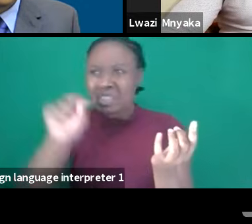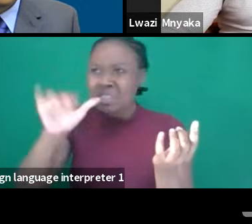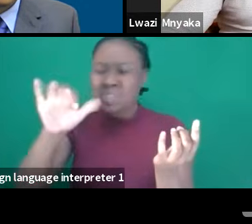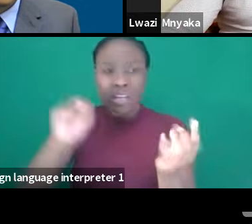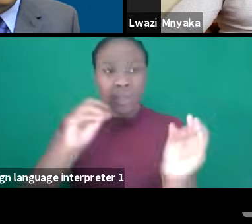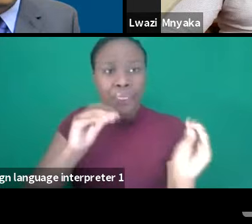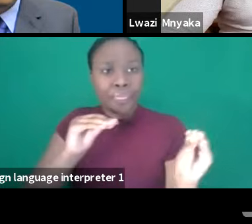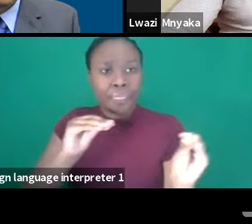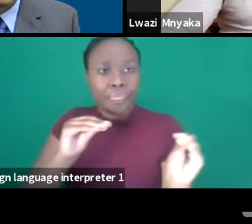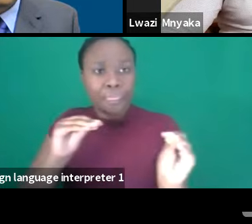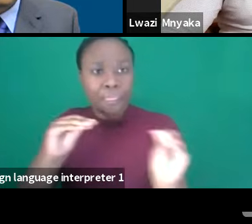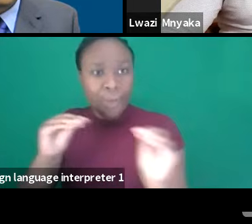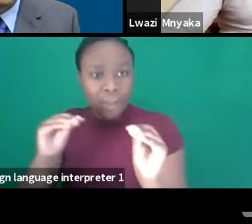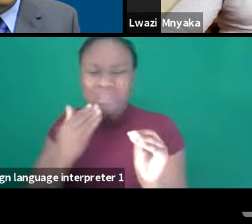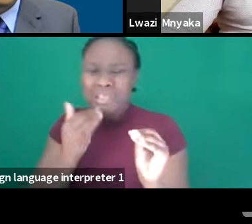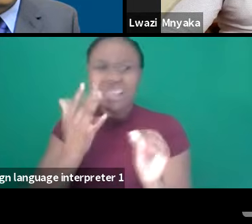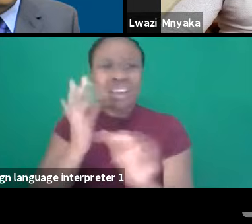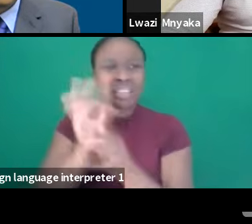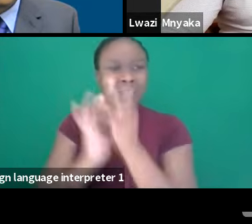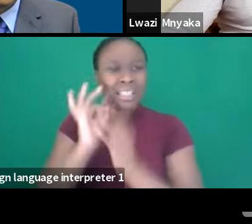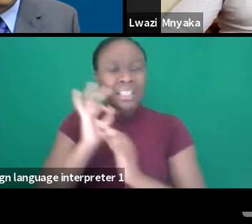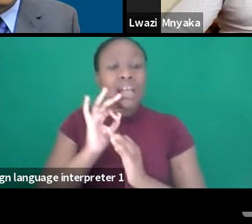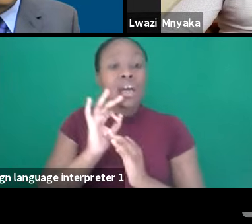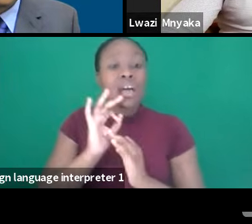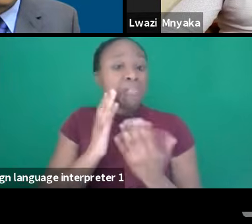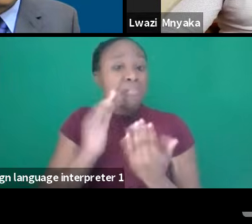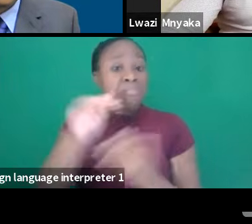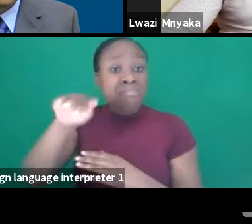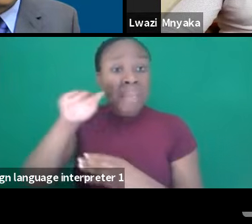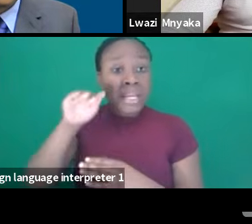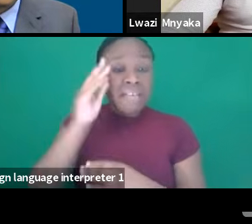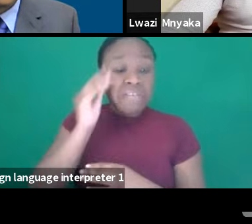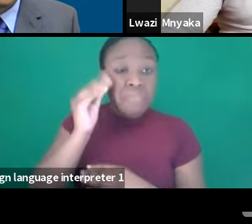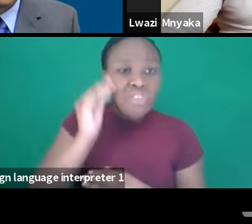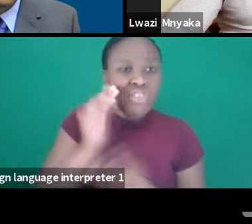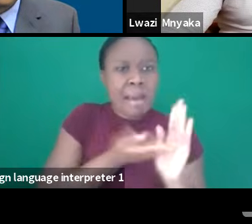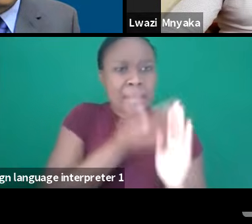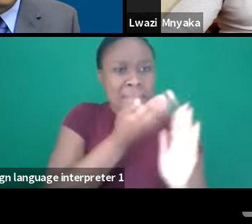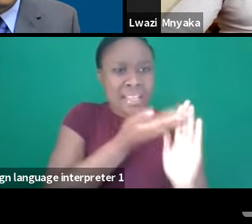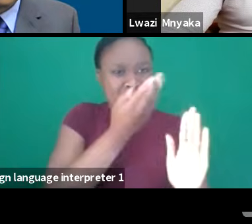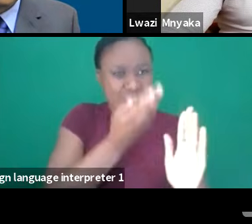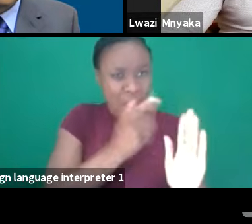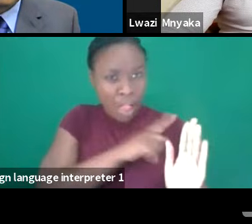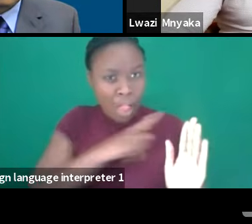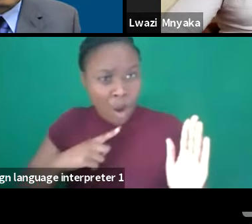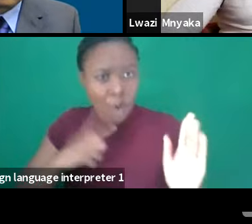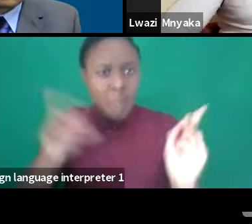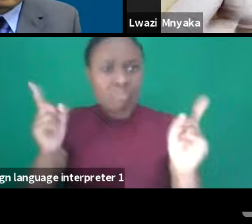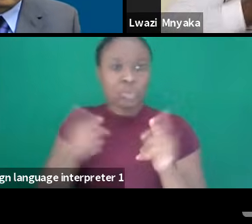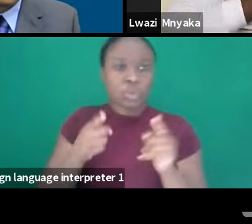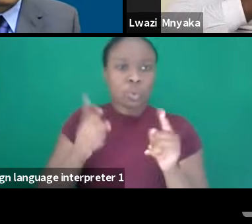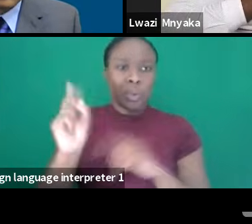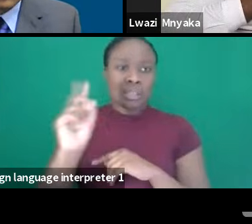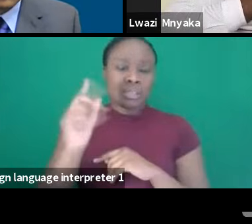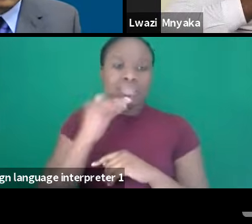process of updating the banking detail and representative? Sipho, take us through.